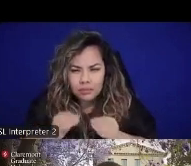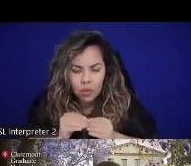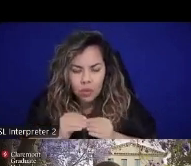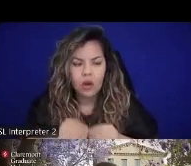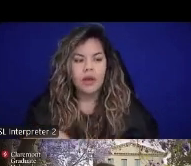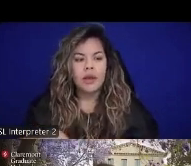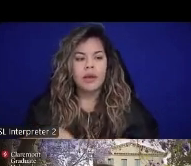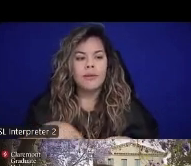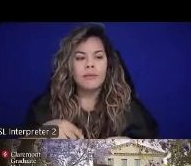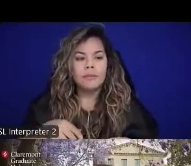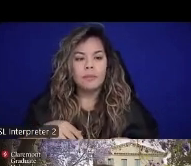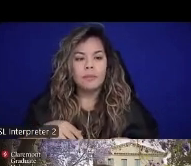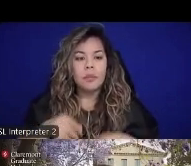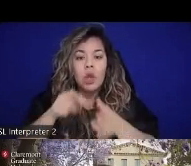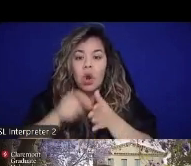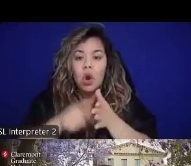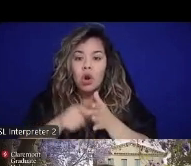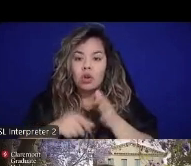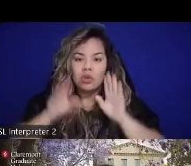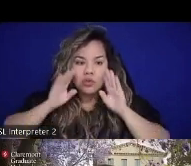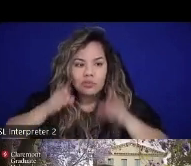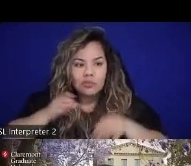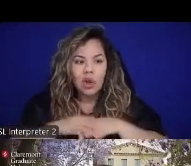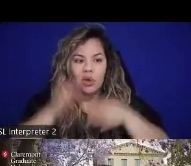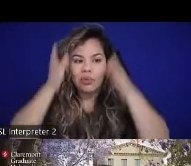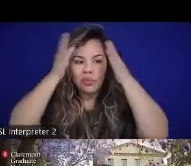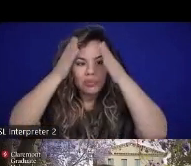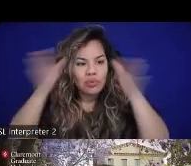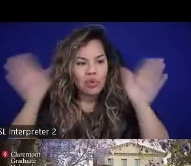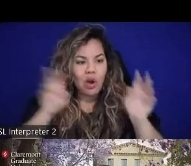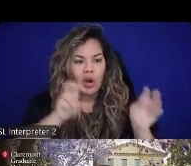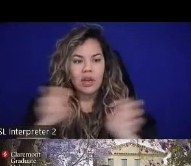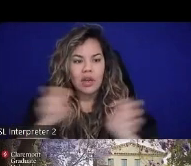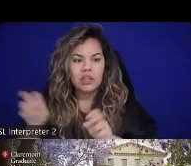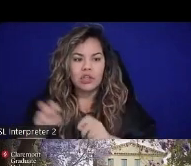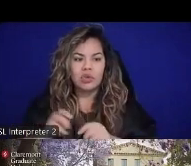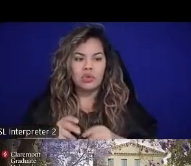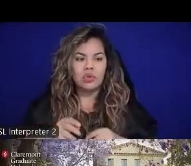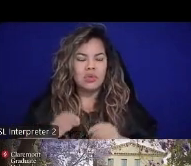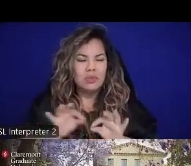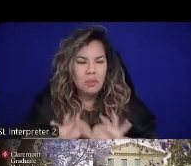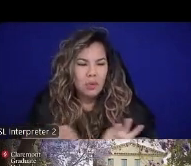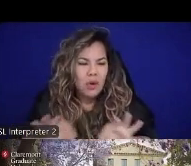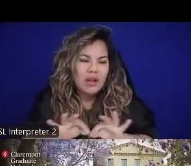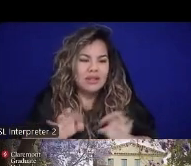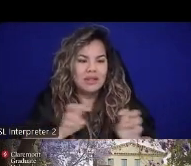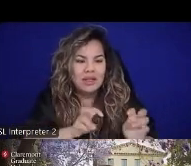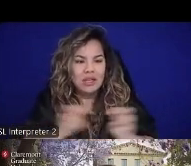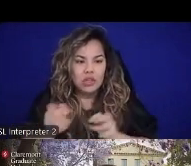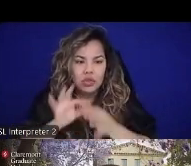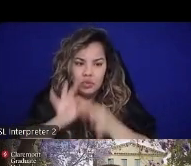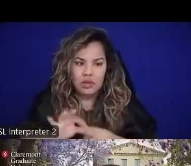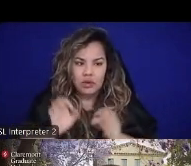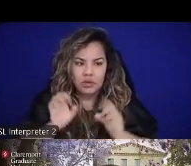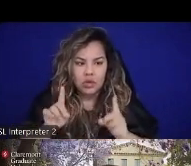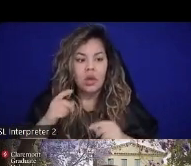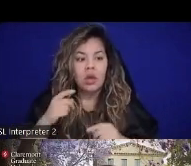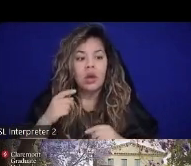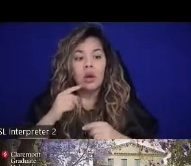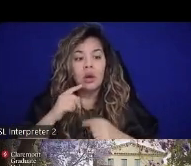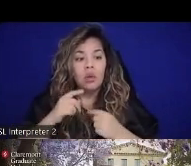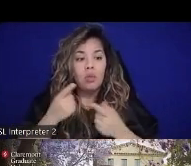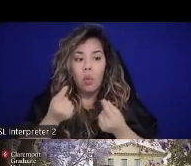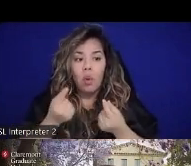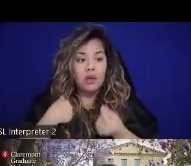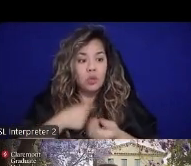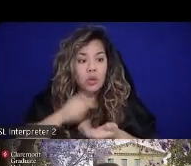articles that deal with broad interest and pressing issues in education. What do we publish? We publish empirical research, reviews